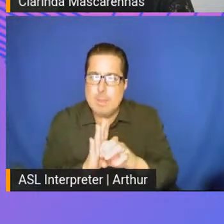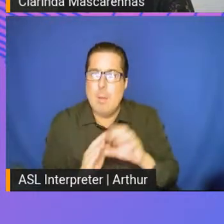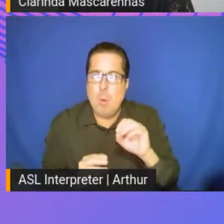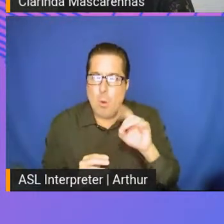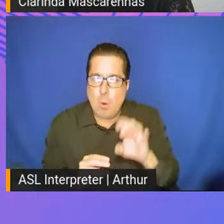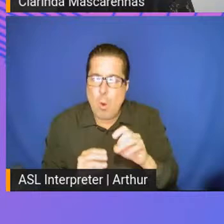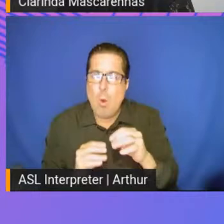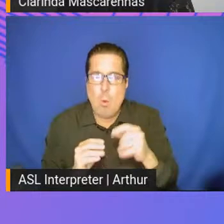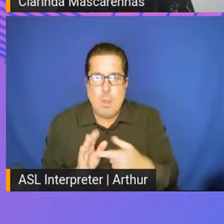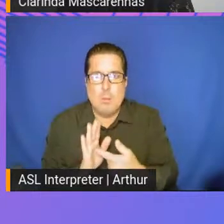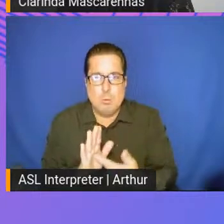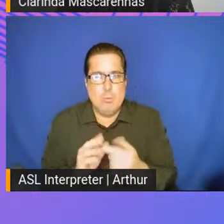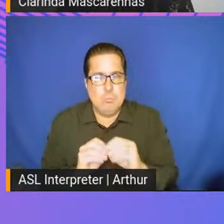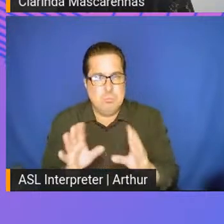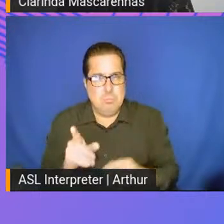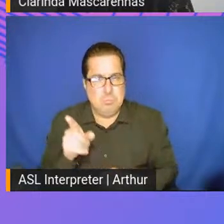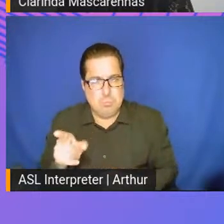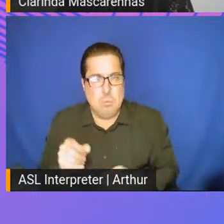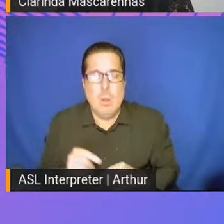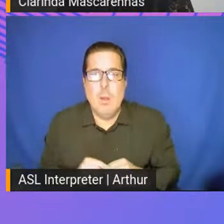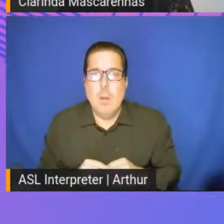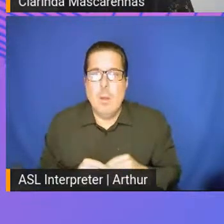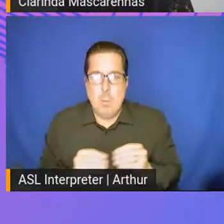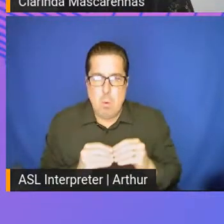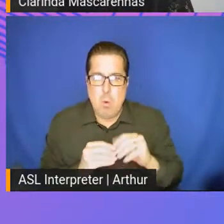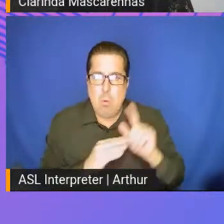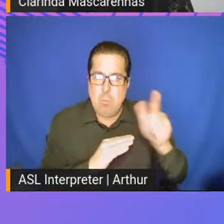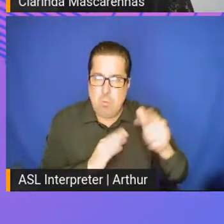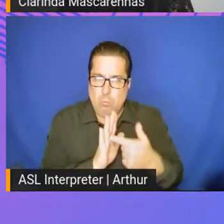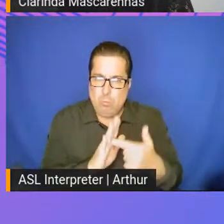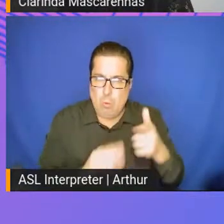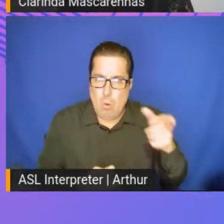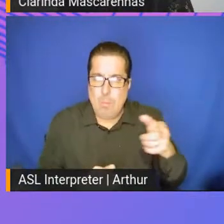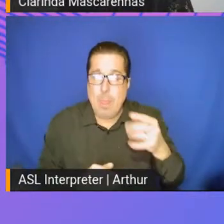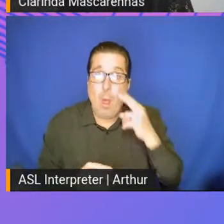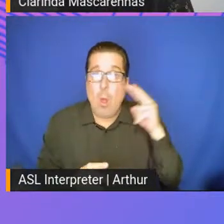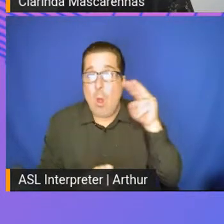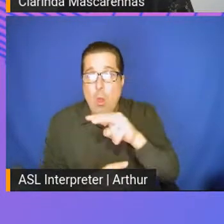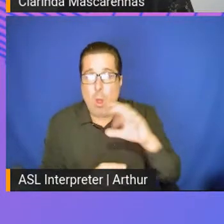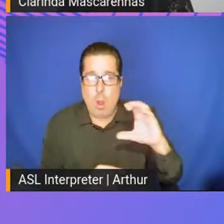So let's back to the console to see whether it is still